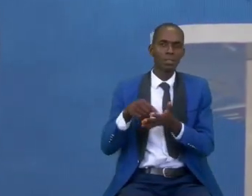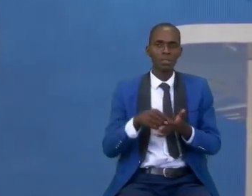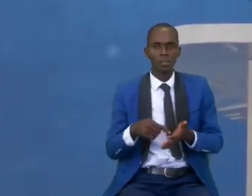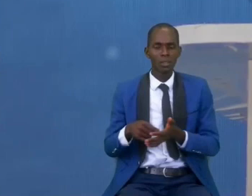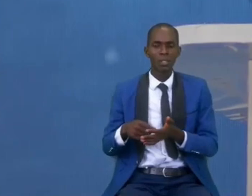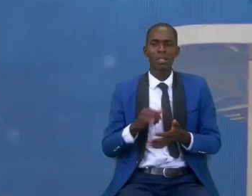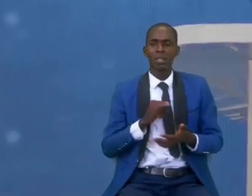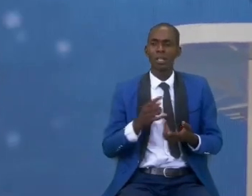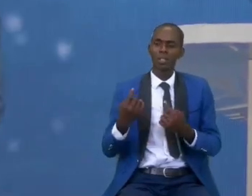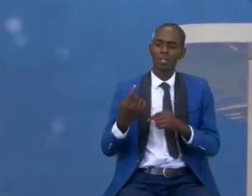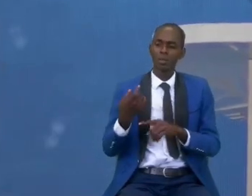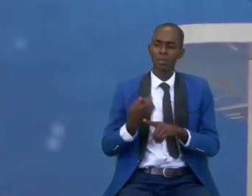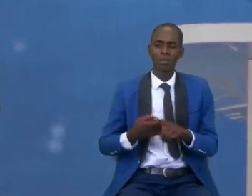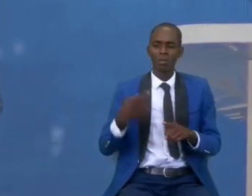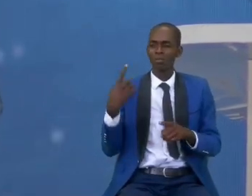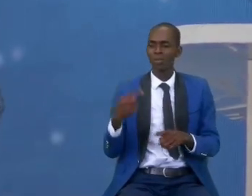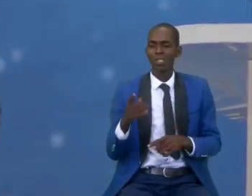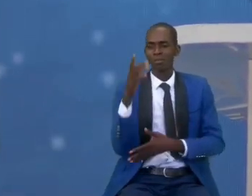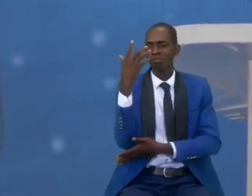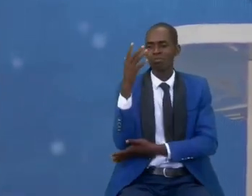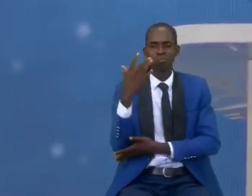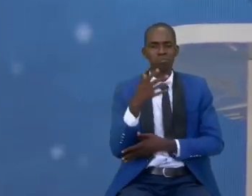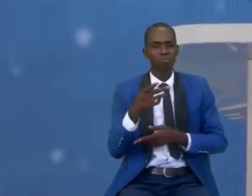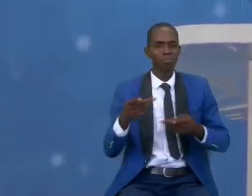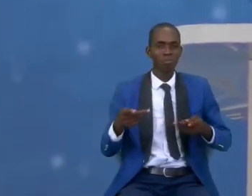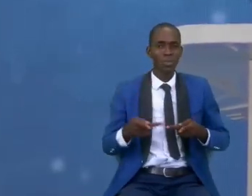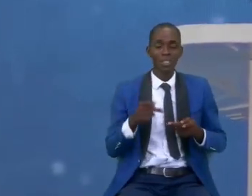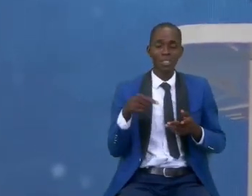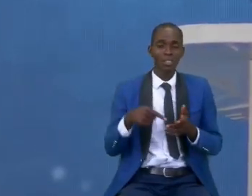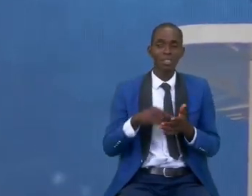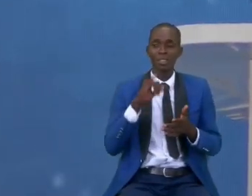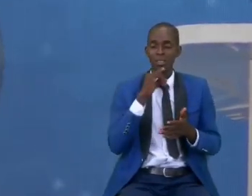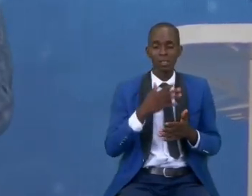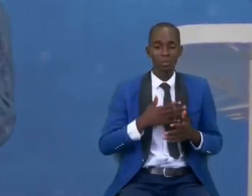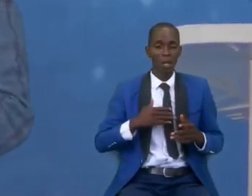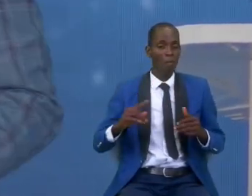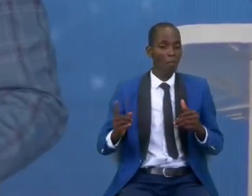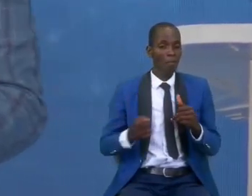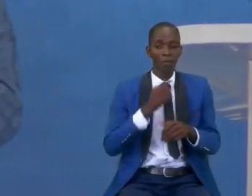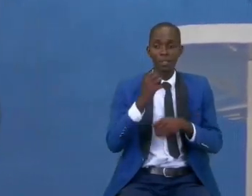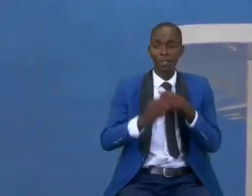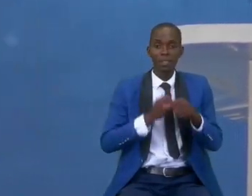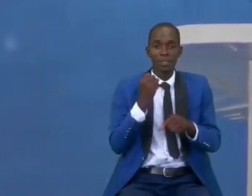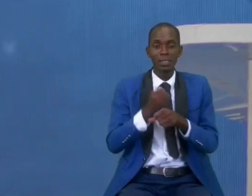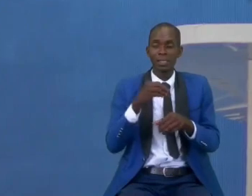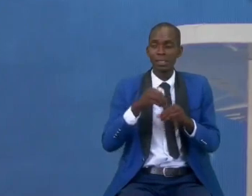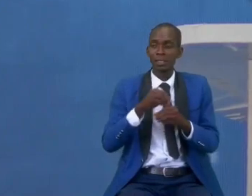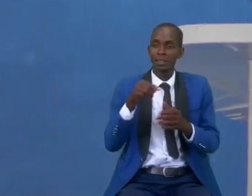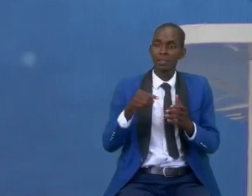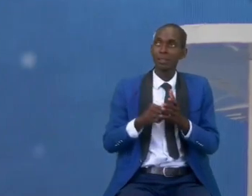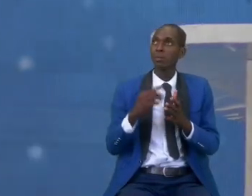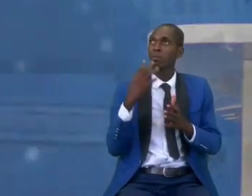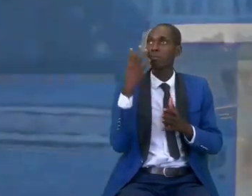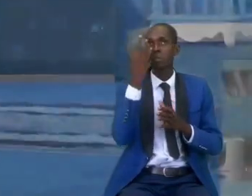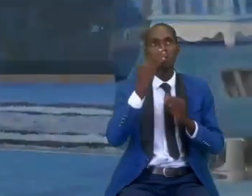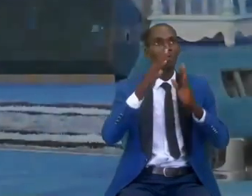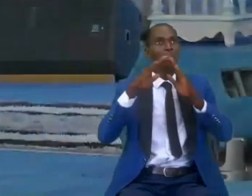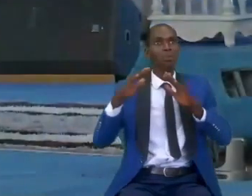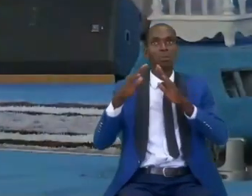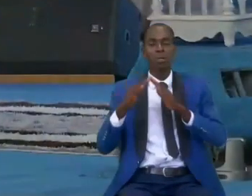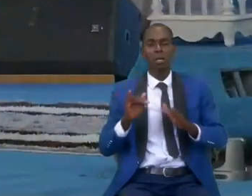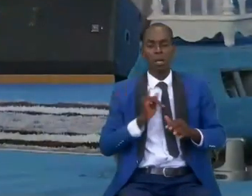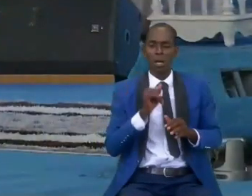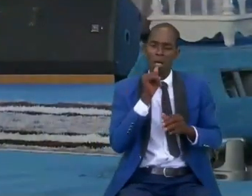first year in a city, and I'm trying to adjust, I'm trying to see what will happen. And then another one stood up and said,